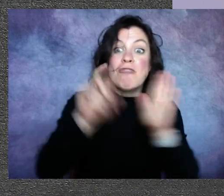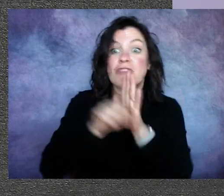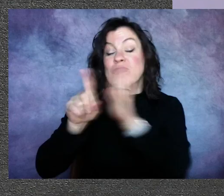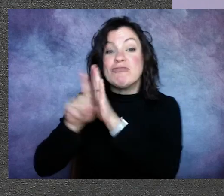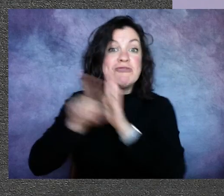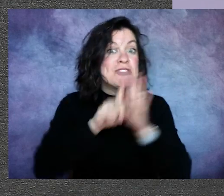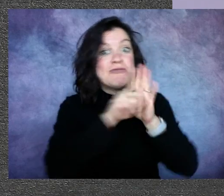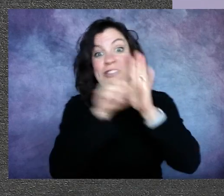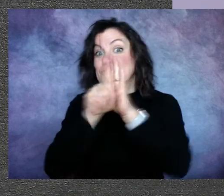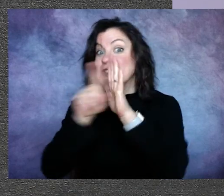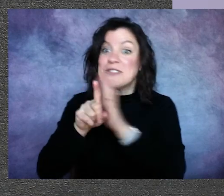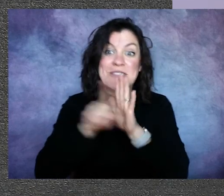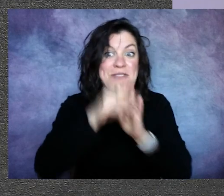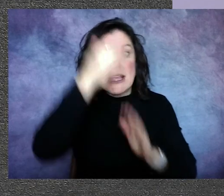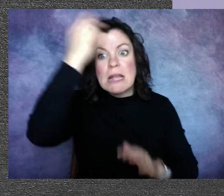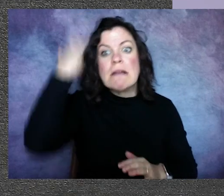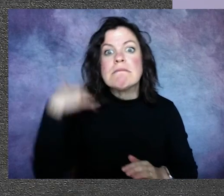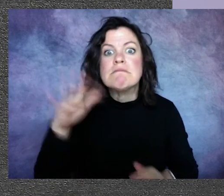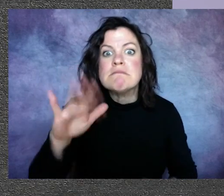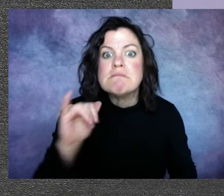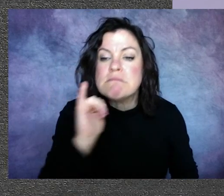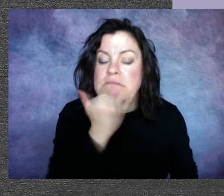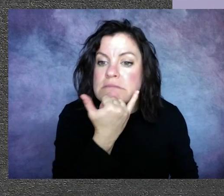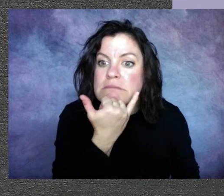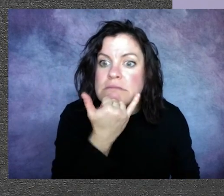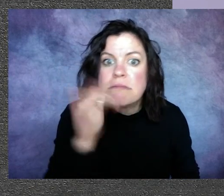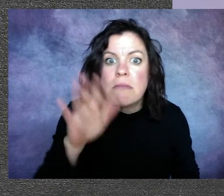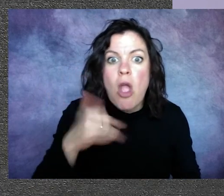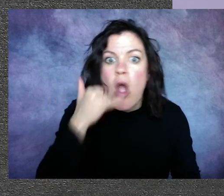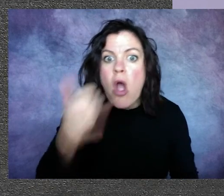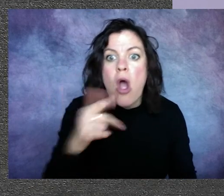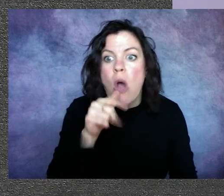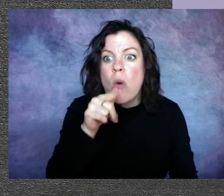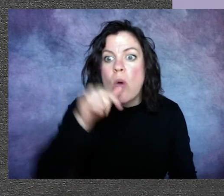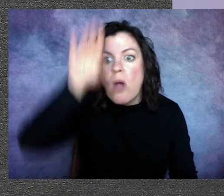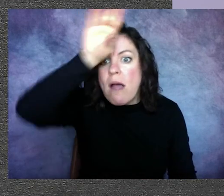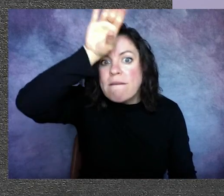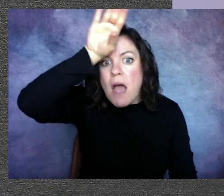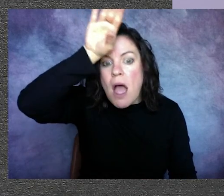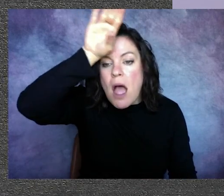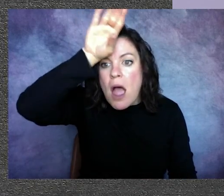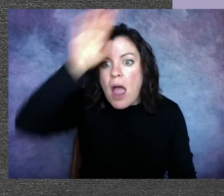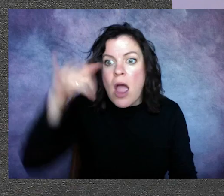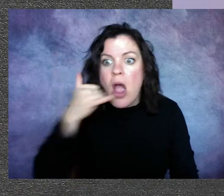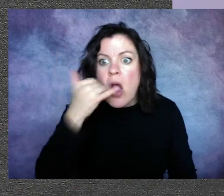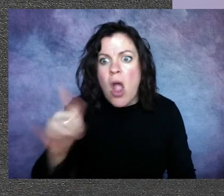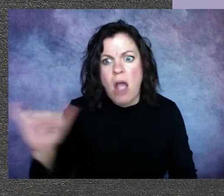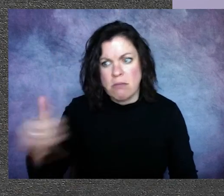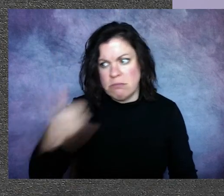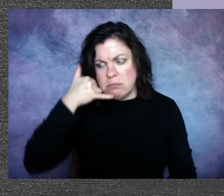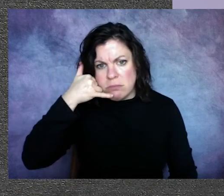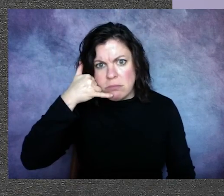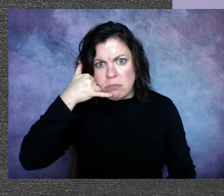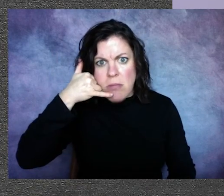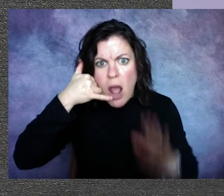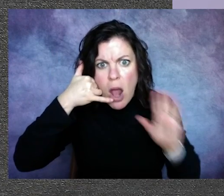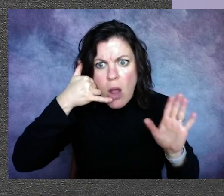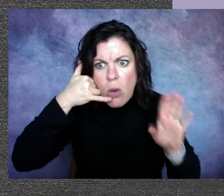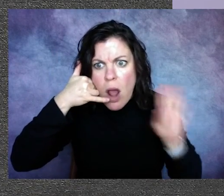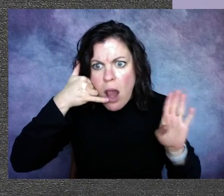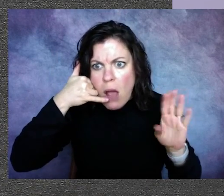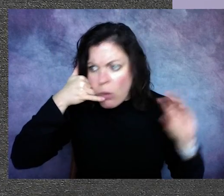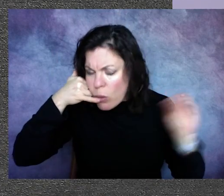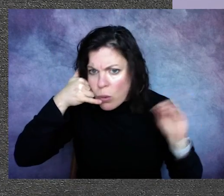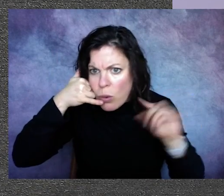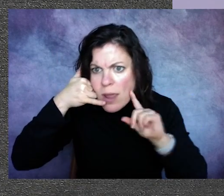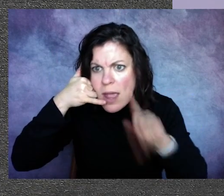Ding-a-ling-a-ling. George telephoned the fire station. The firemen rushed to the telephone. Hello, hello, they said, but there was no answer. Then they looked for the